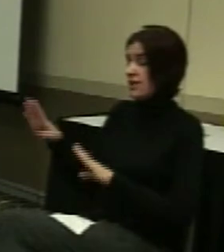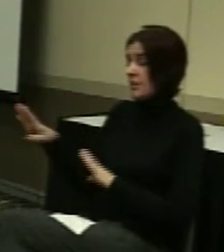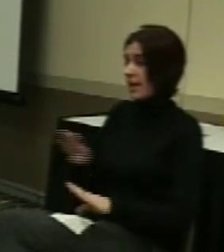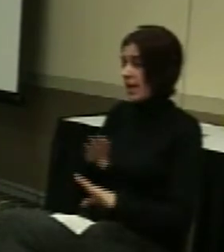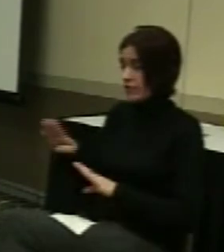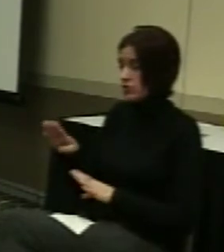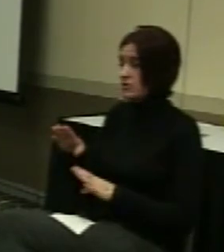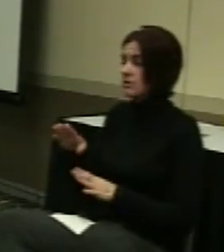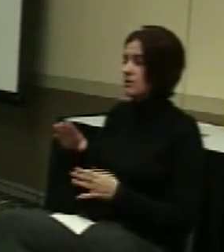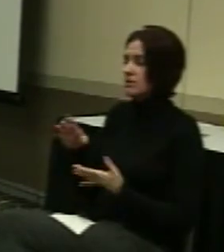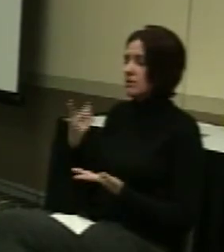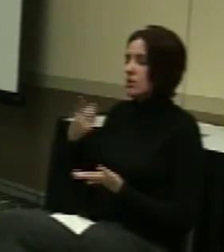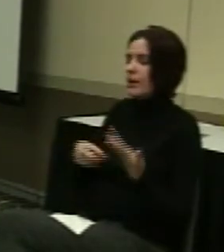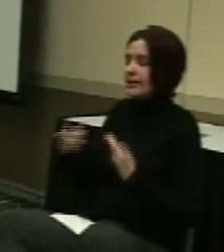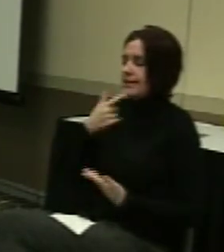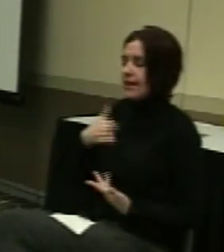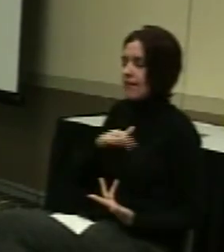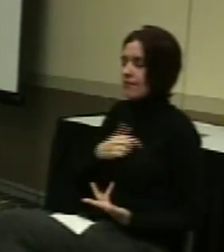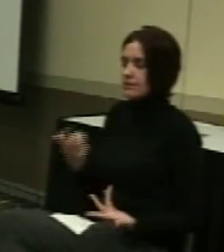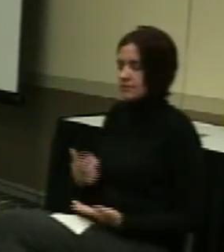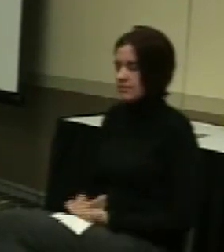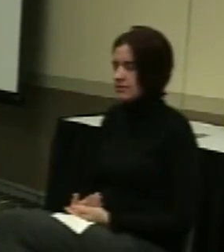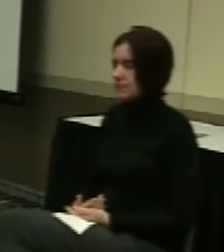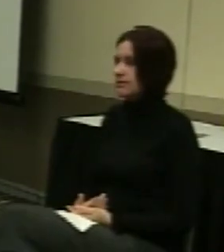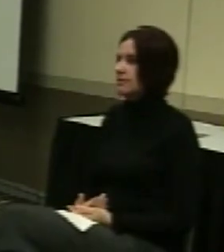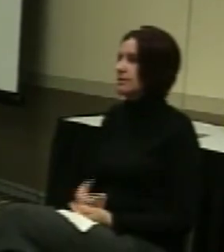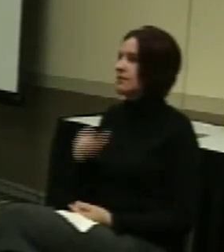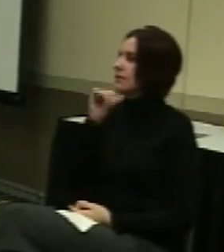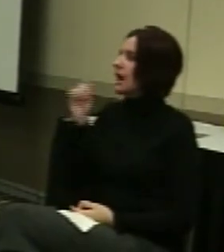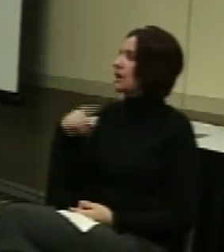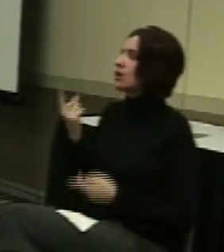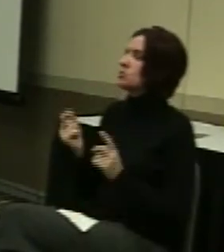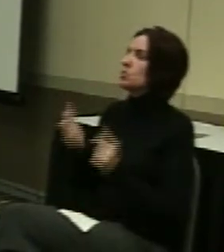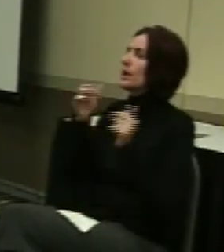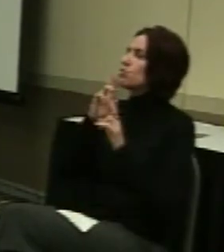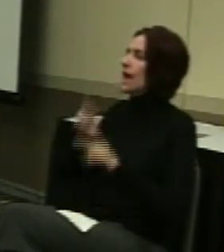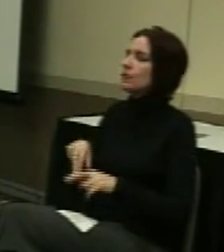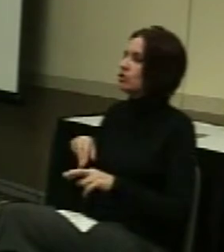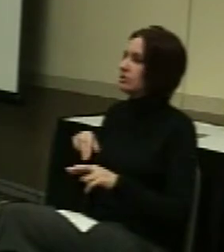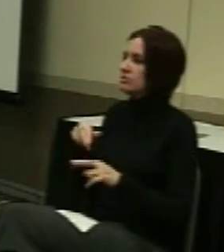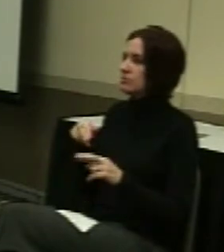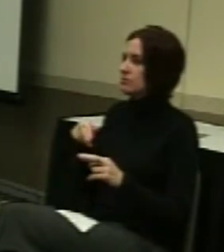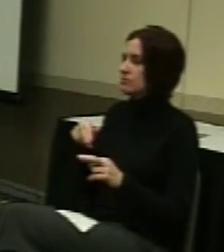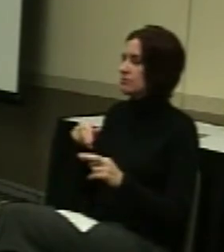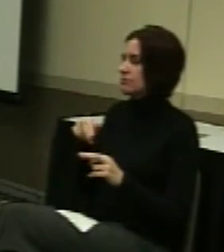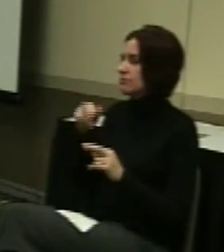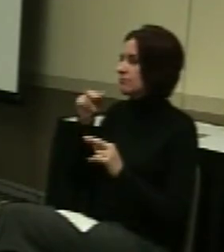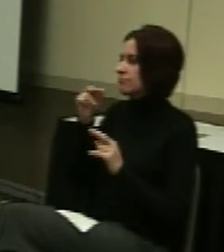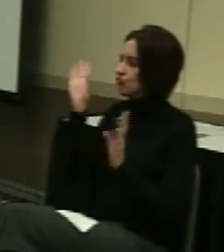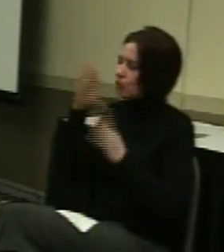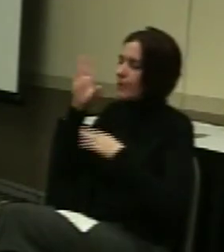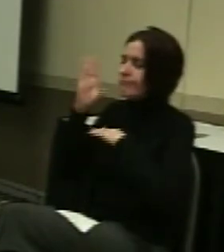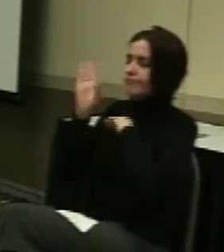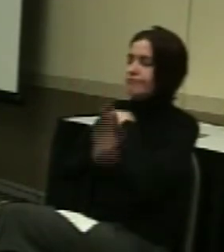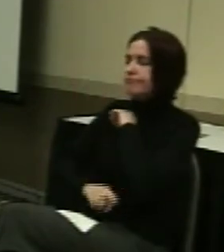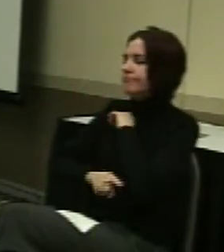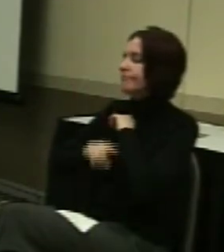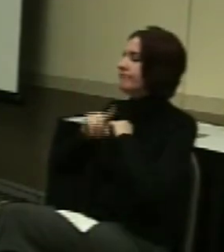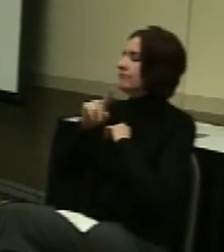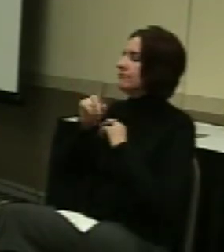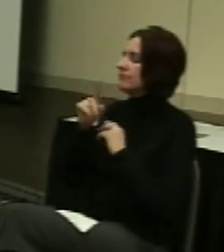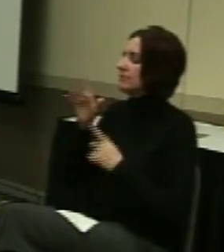are they saying is our task. Not just kind of knee-jerk reacting to them and, punishing or anything like that unless we